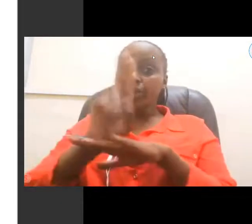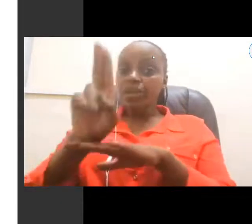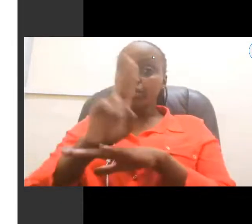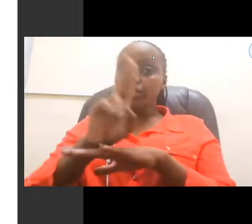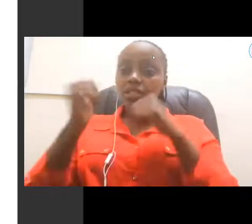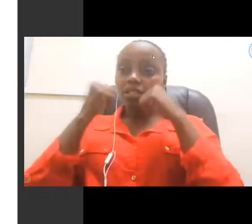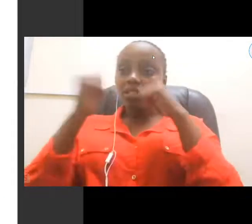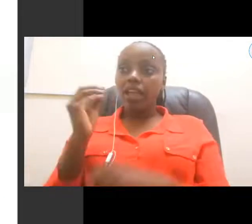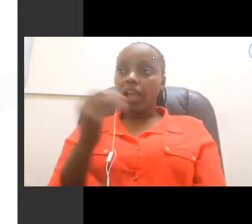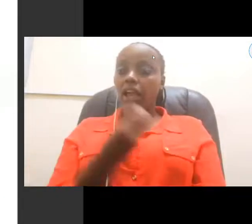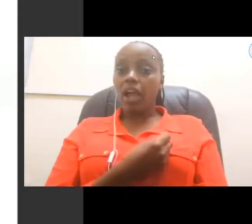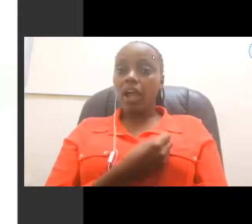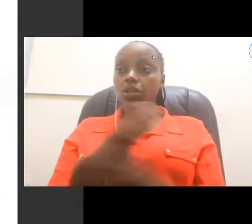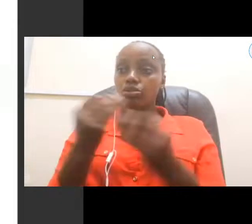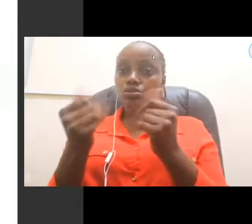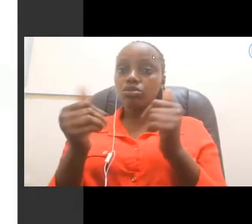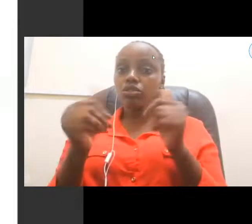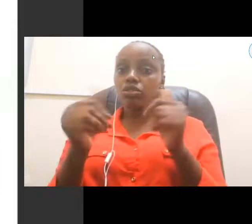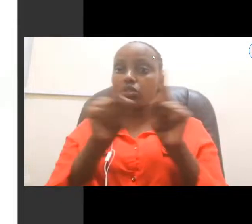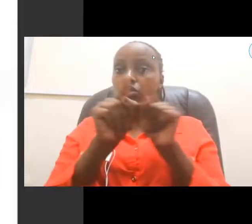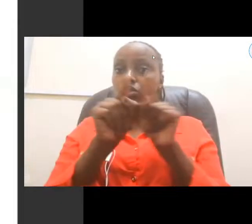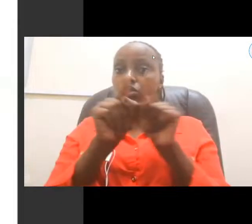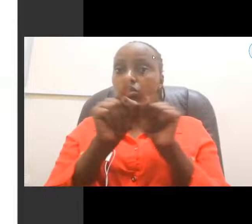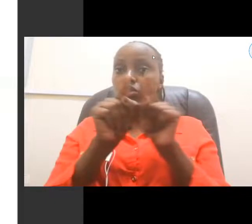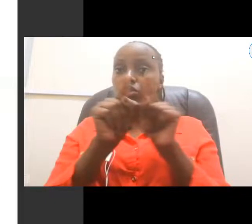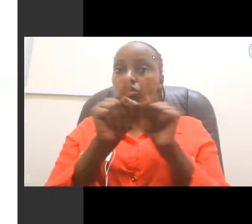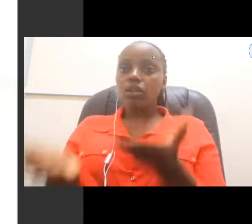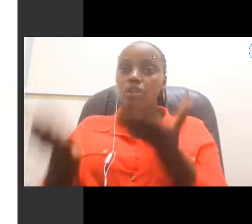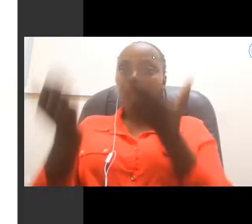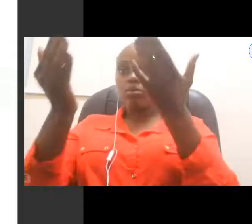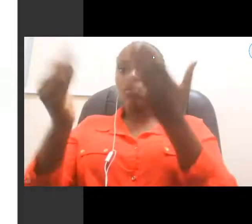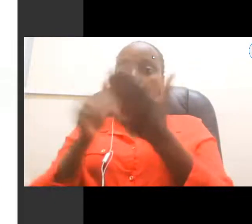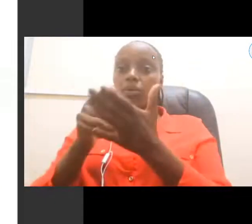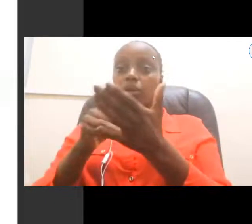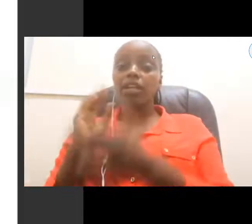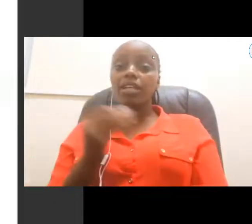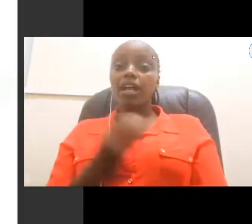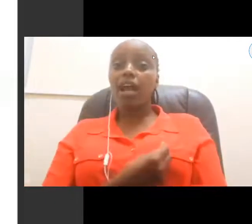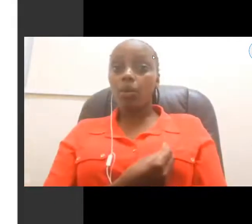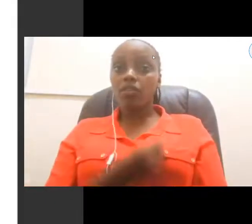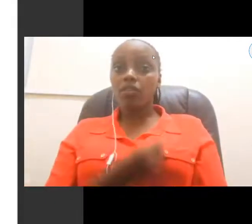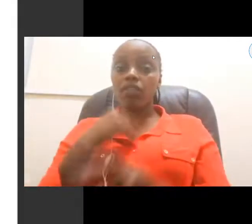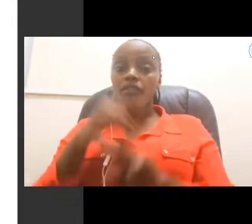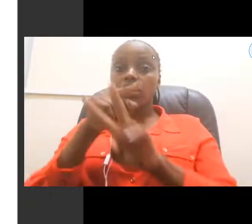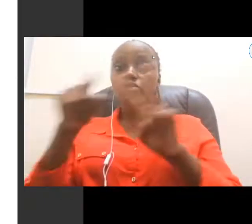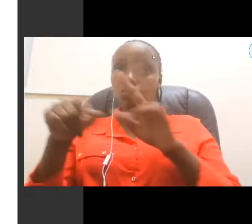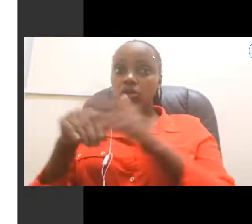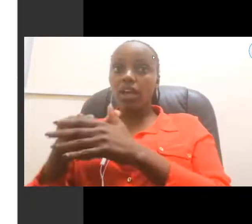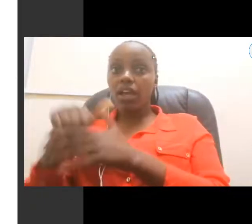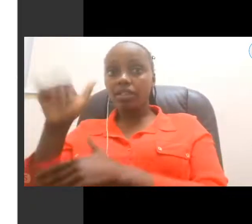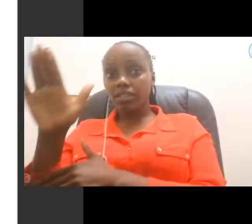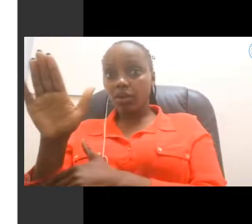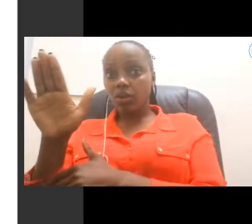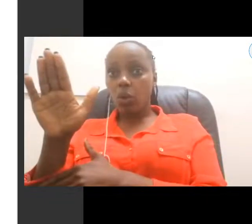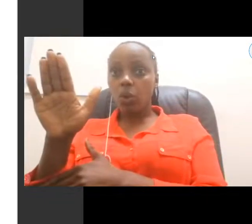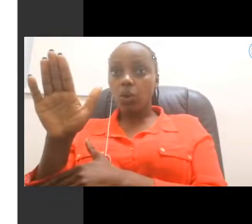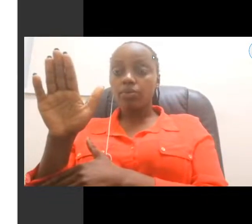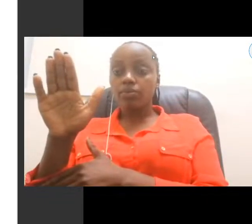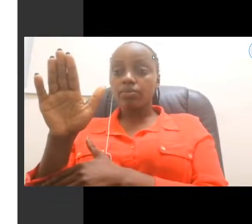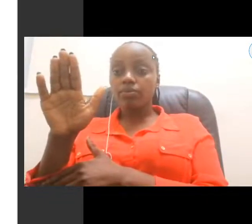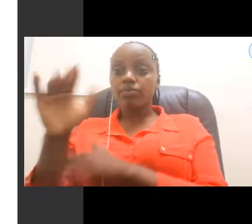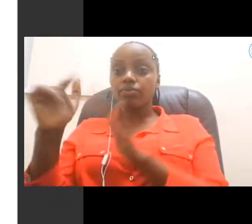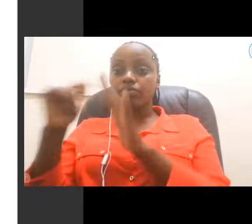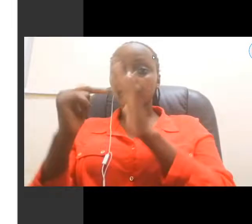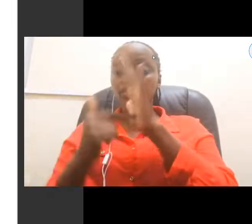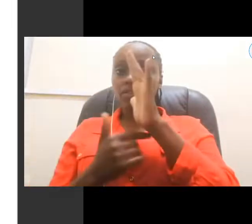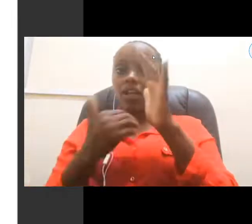or improve on our weaknesses. And we have two external factors which are completely out of